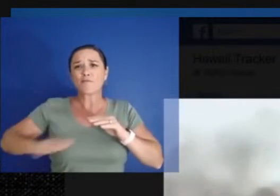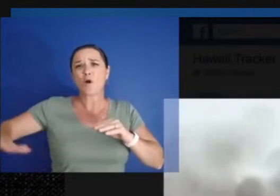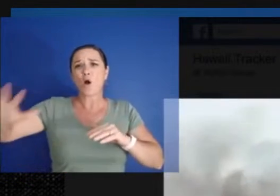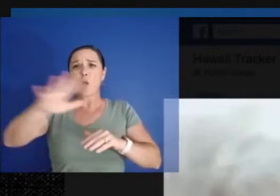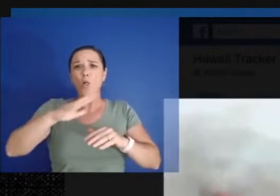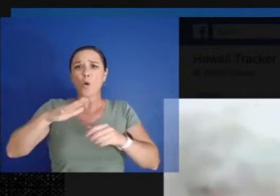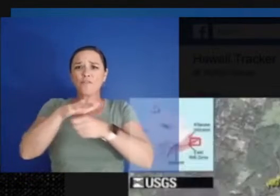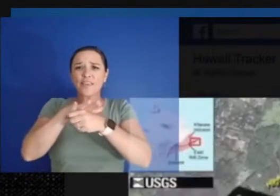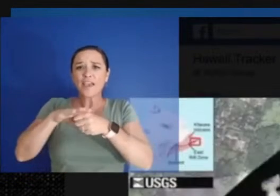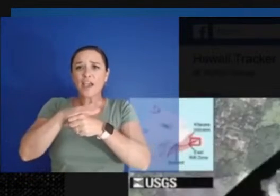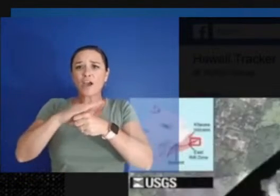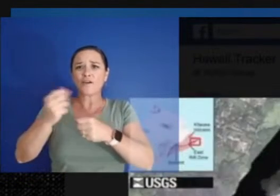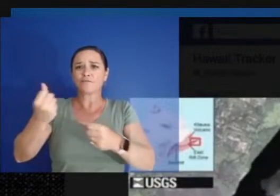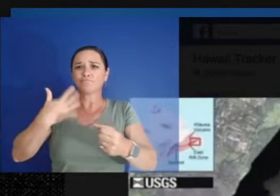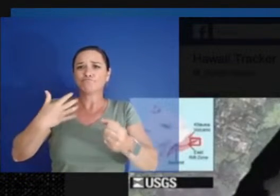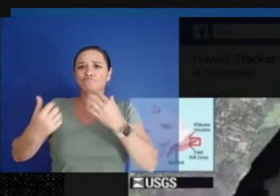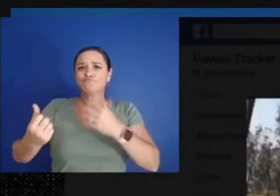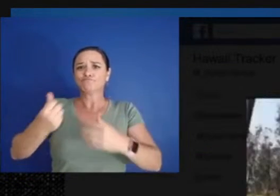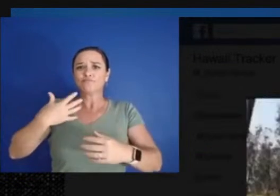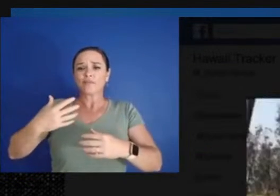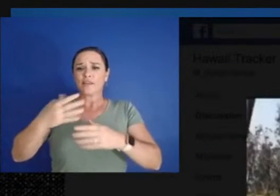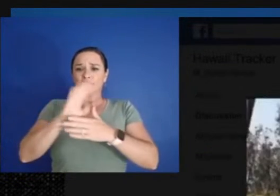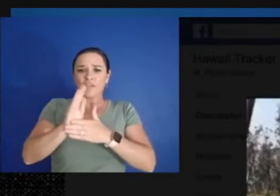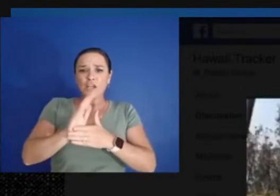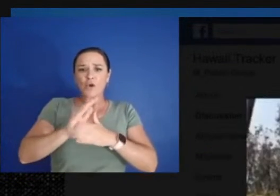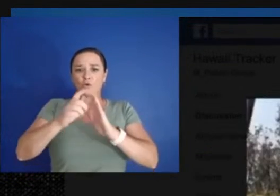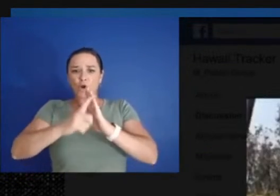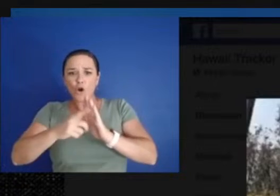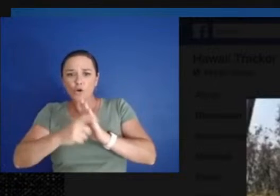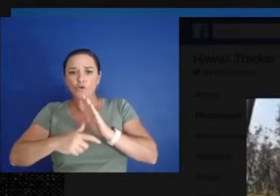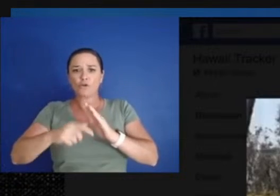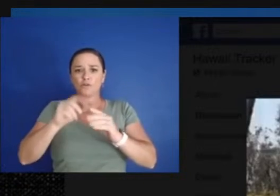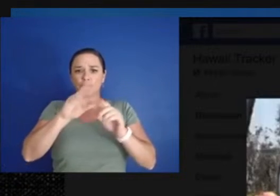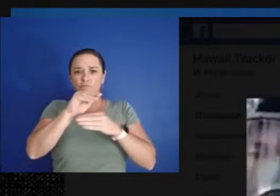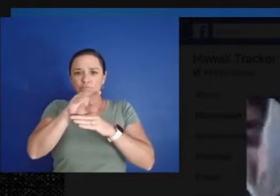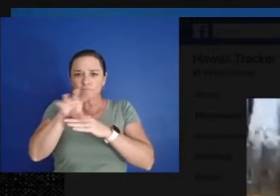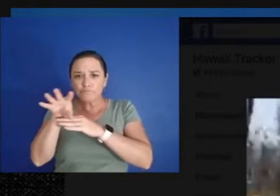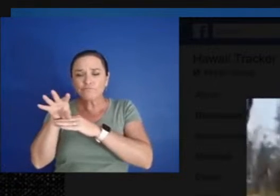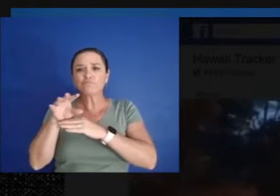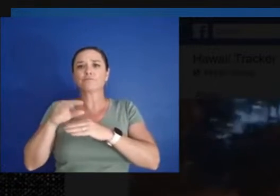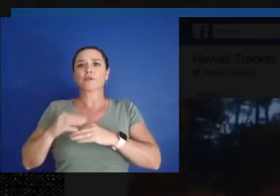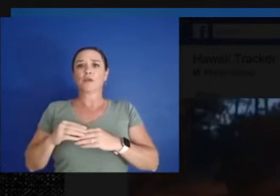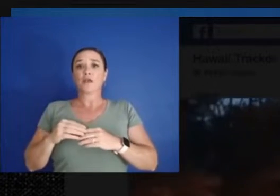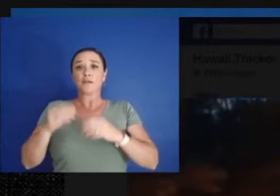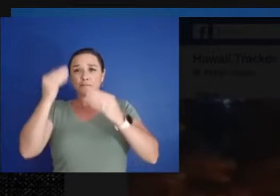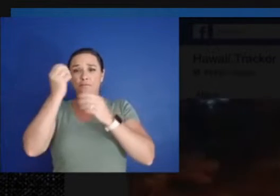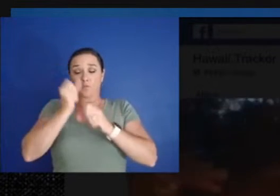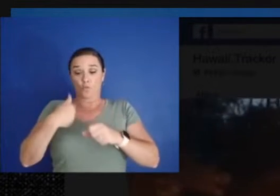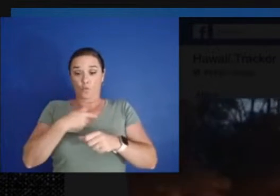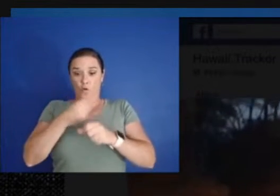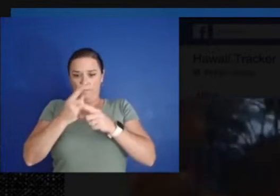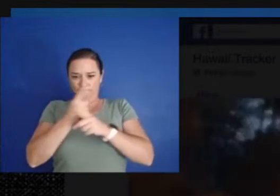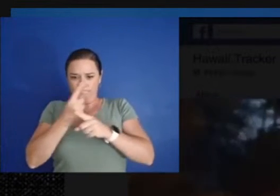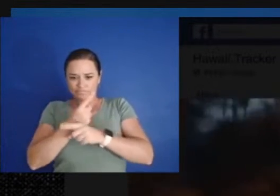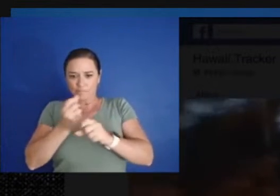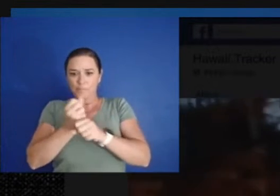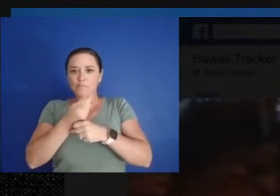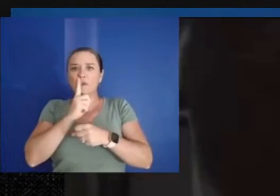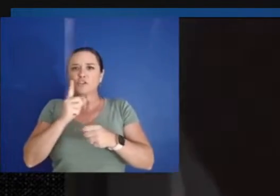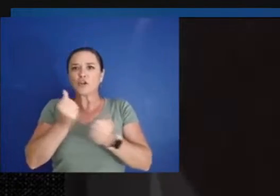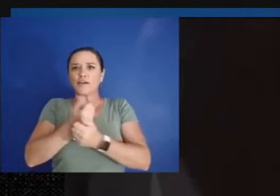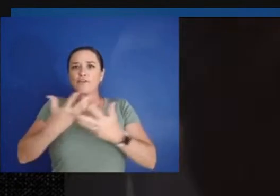neighborhoods sending in videos, articles, and images. We spend a lot of time making sure the accurate information gets out. This is live. There's still